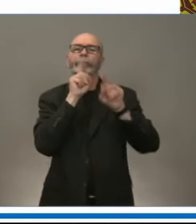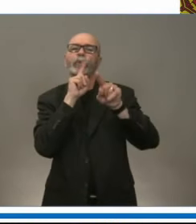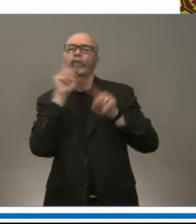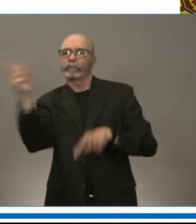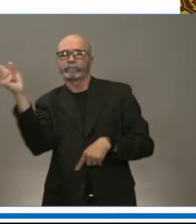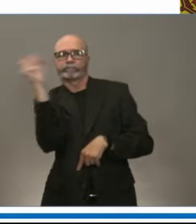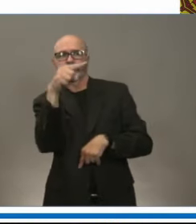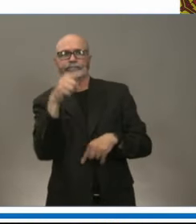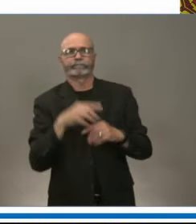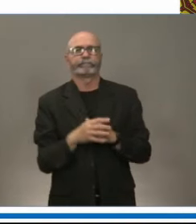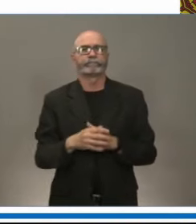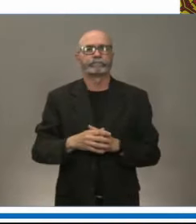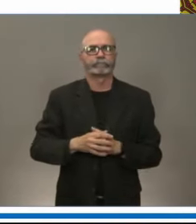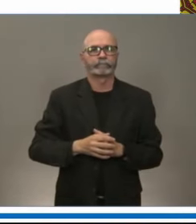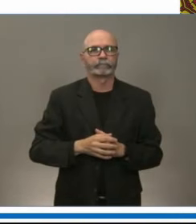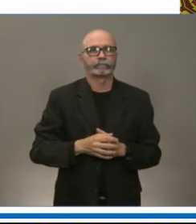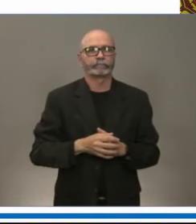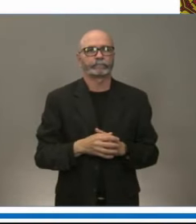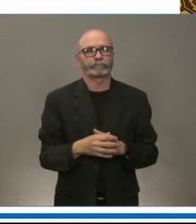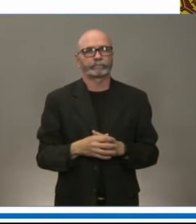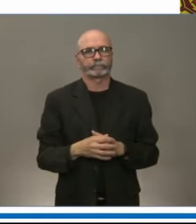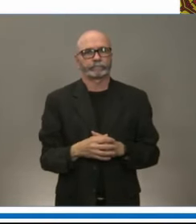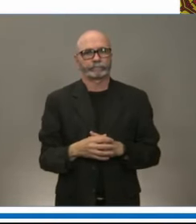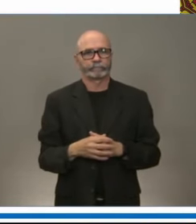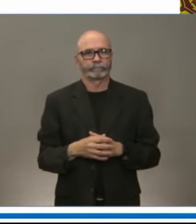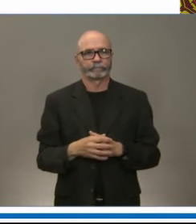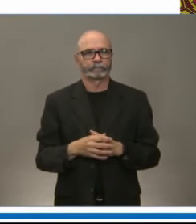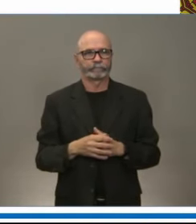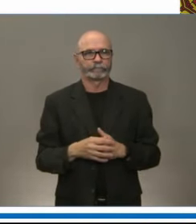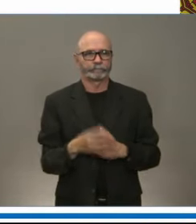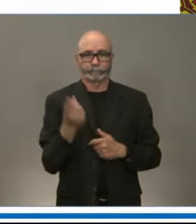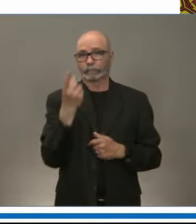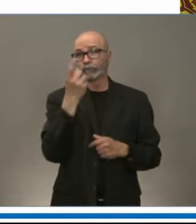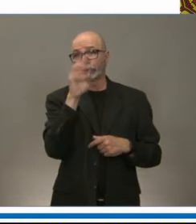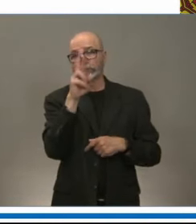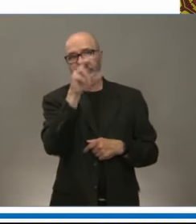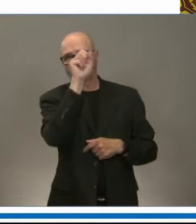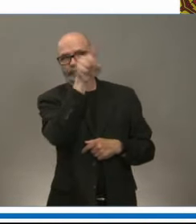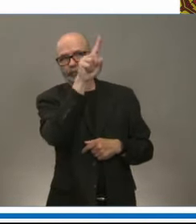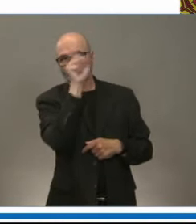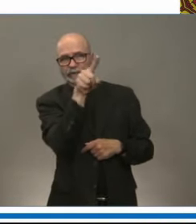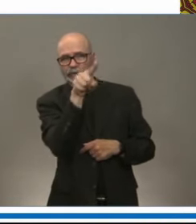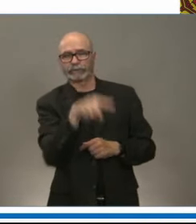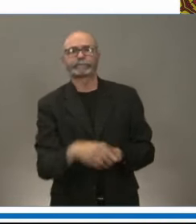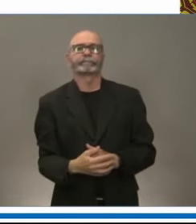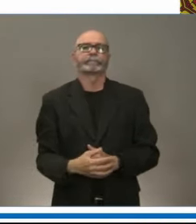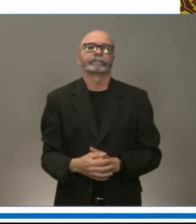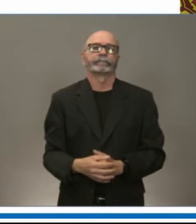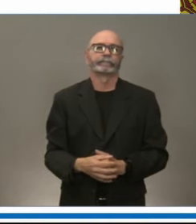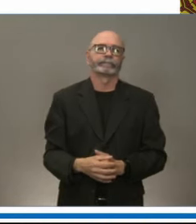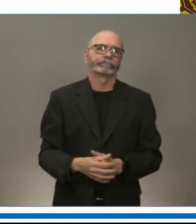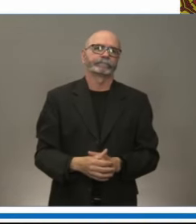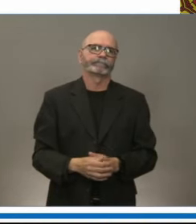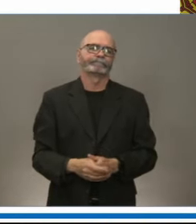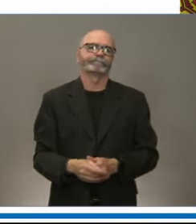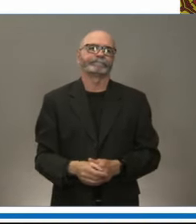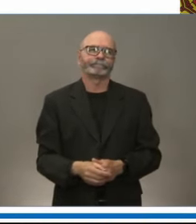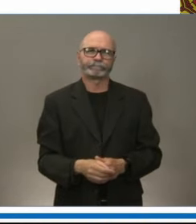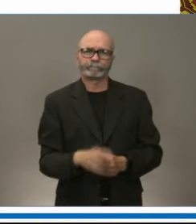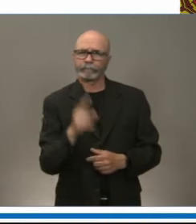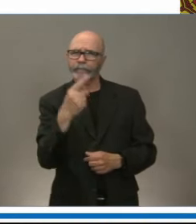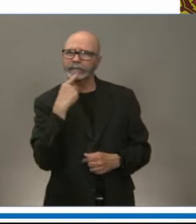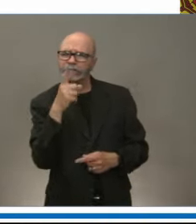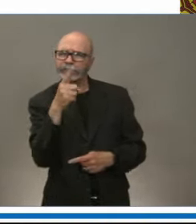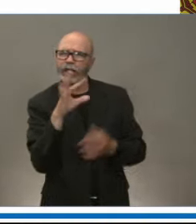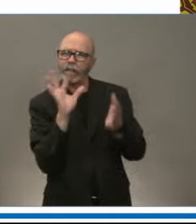Yes, this question is for Dr. Strang. I know you mentioned yesterday that you were supposed to have discussions